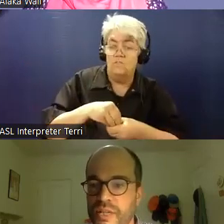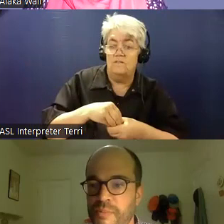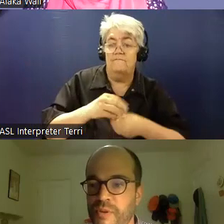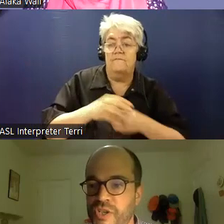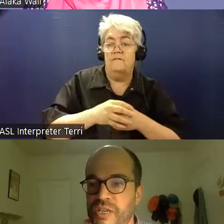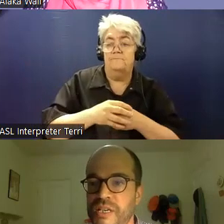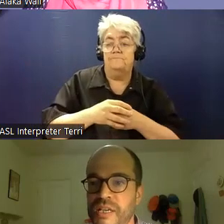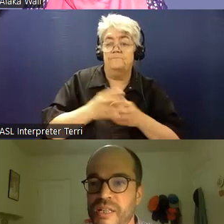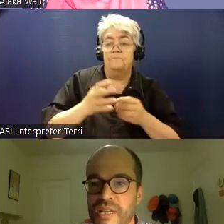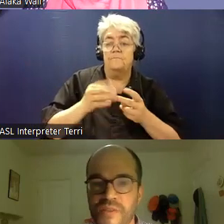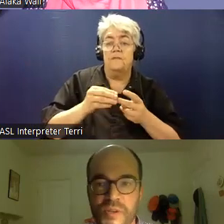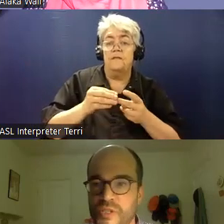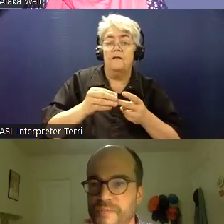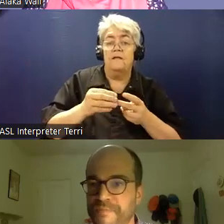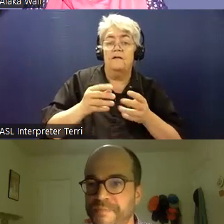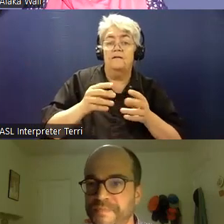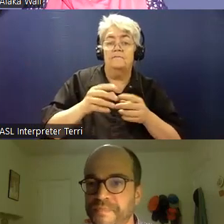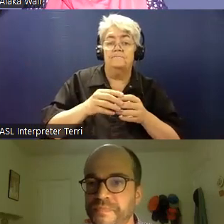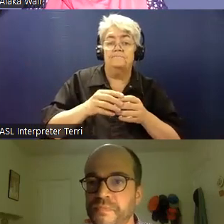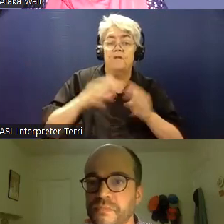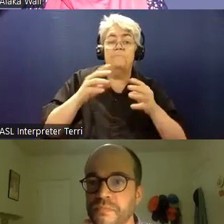through collaboration. Thank you very much.